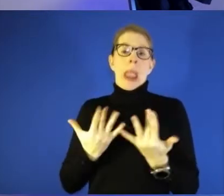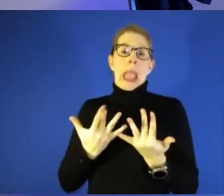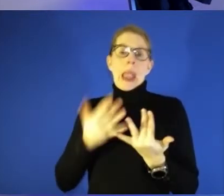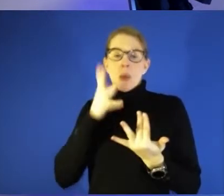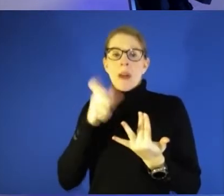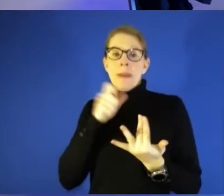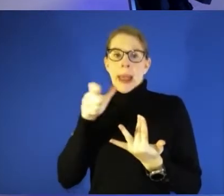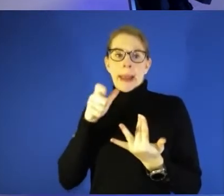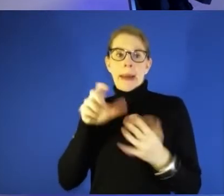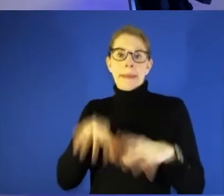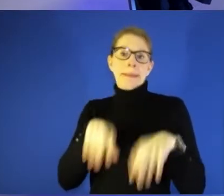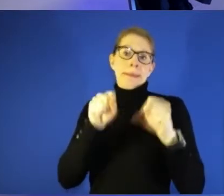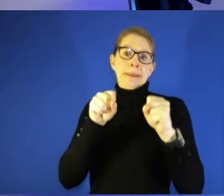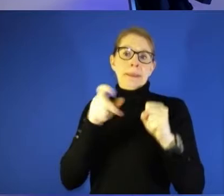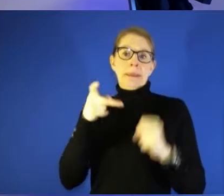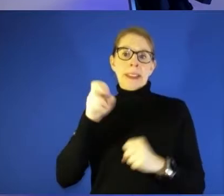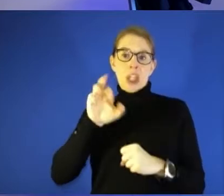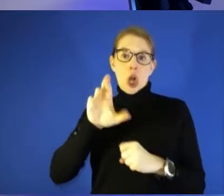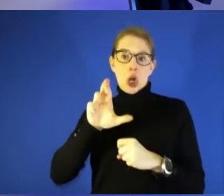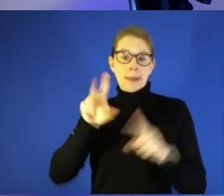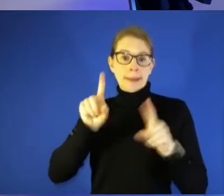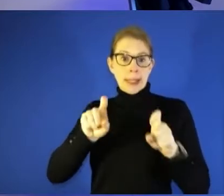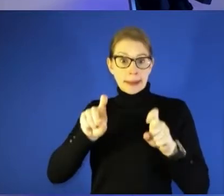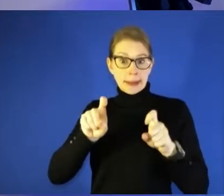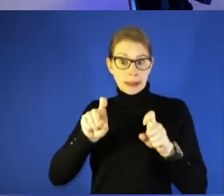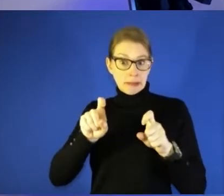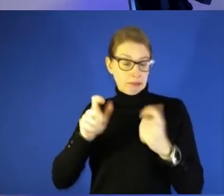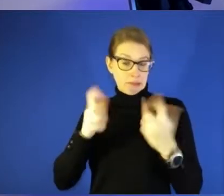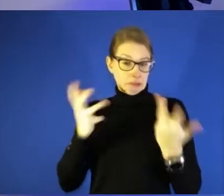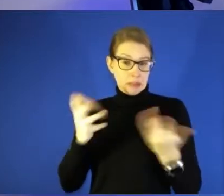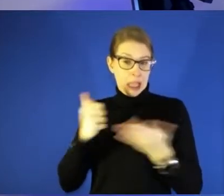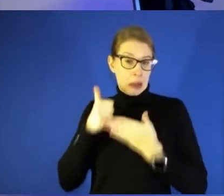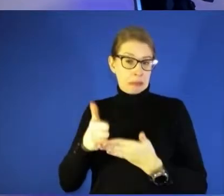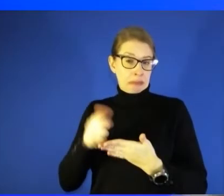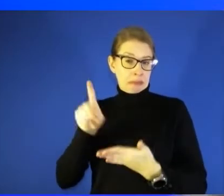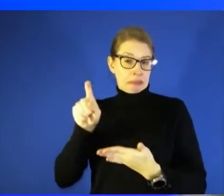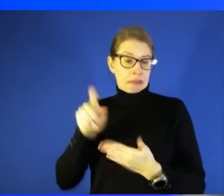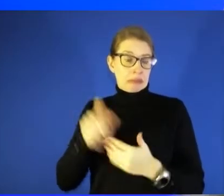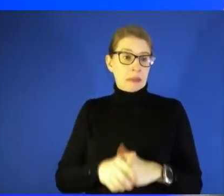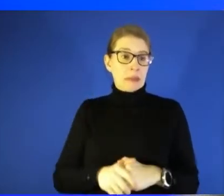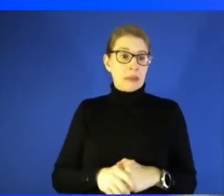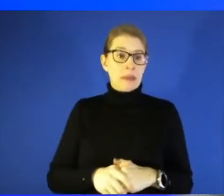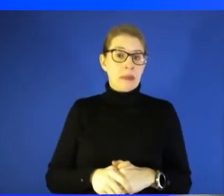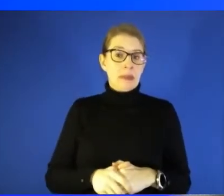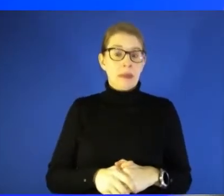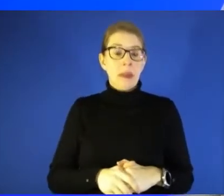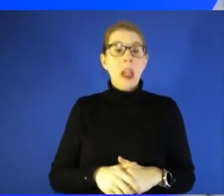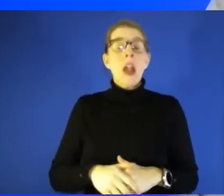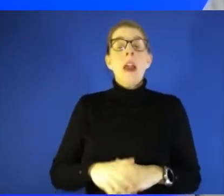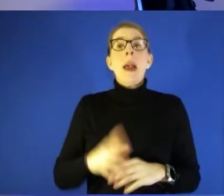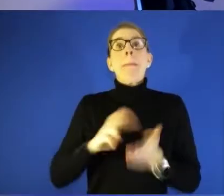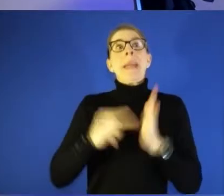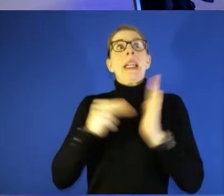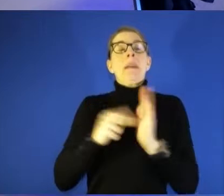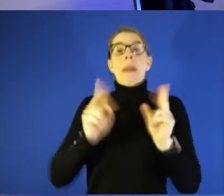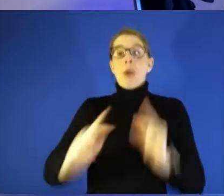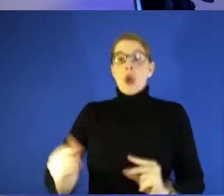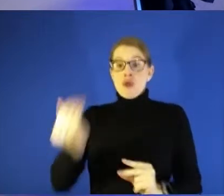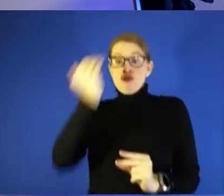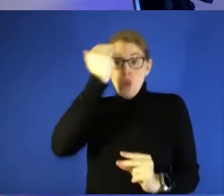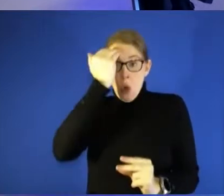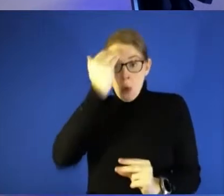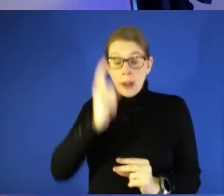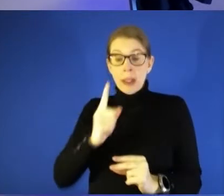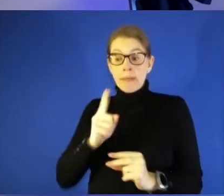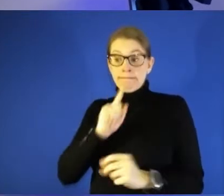PCR test. I mean, does this help? Do we start to see any effect? I don't know if it's... As far as knowing and people actually then doing what they need to do to